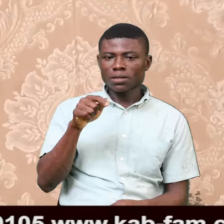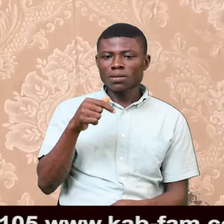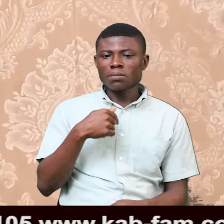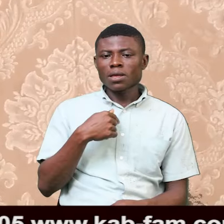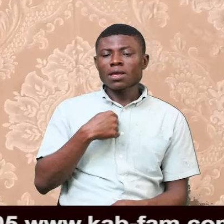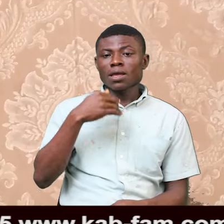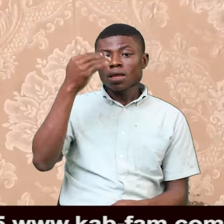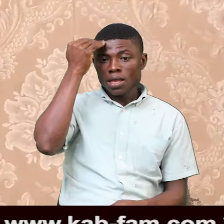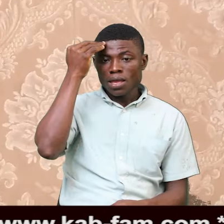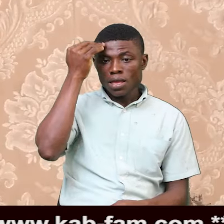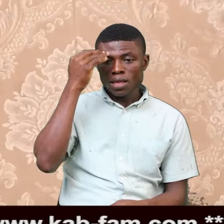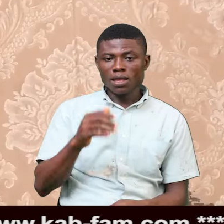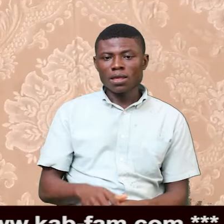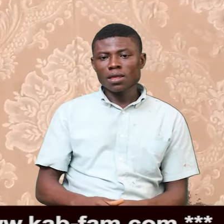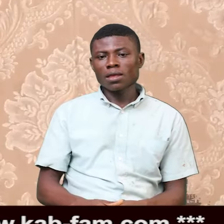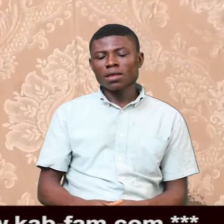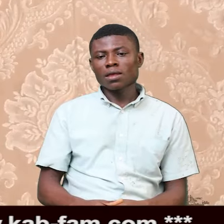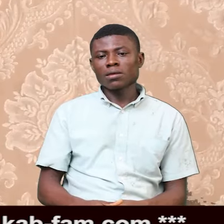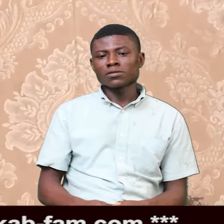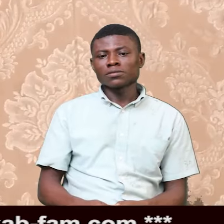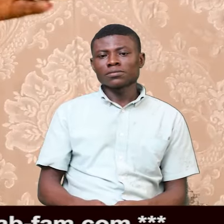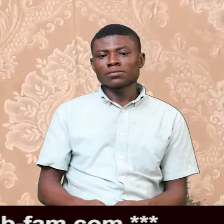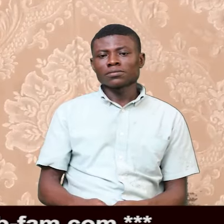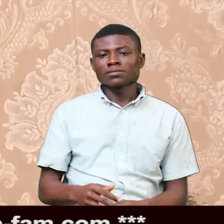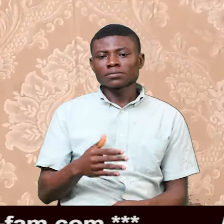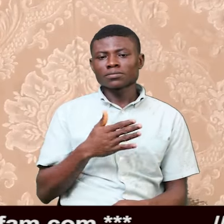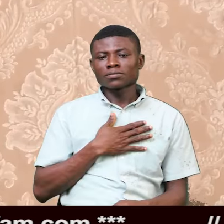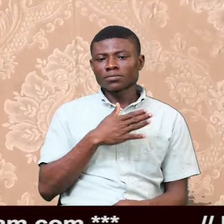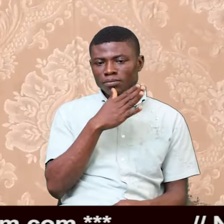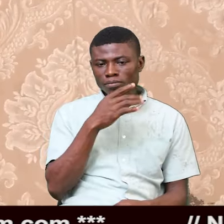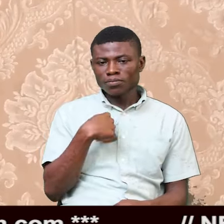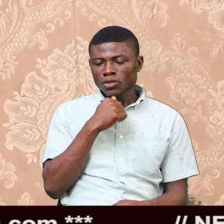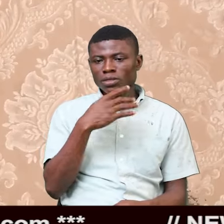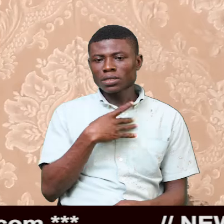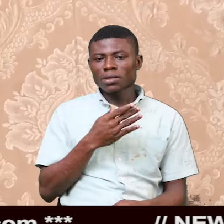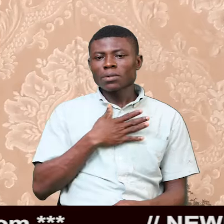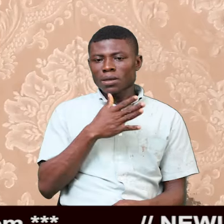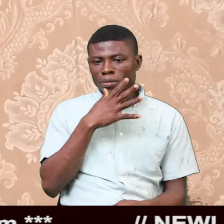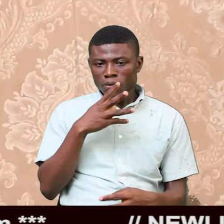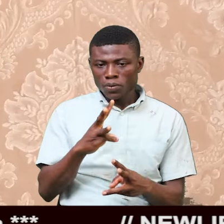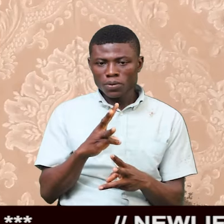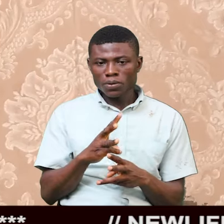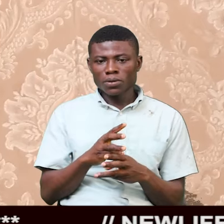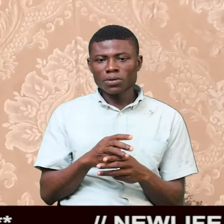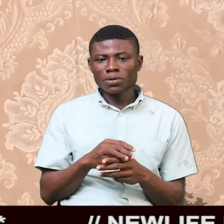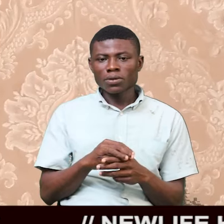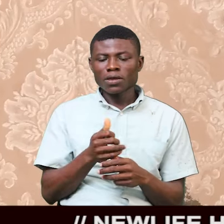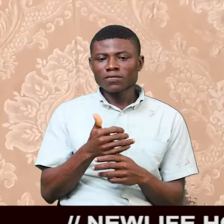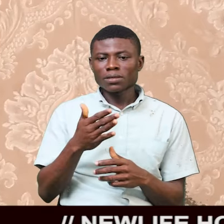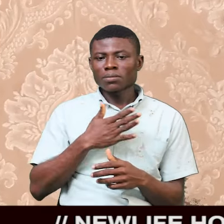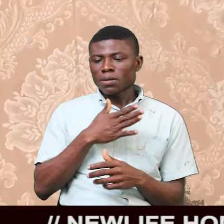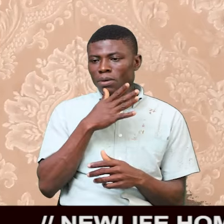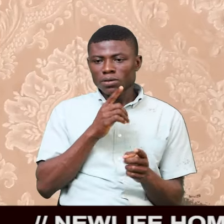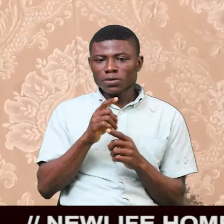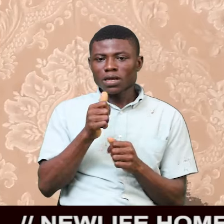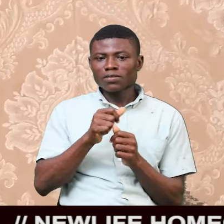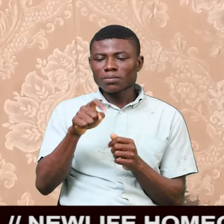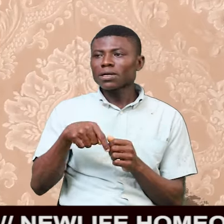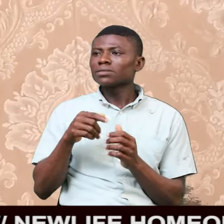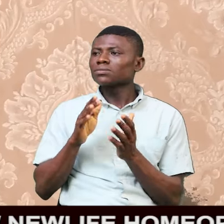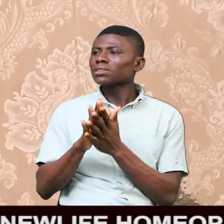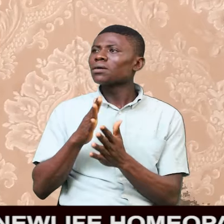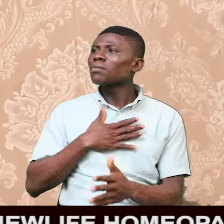ti. Me maame, me maame tam me say me pe me maame submission me maame. Bibi obeye bia so ko bisa mi papa. Okay.